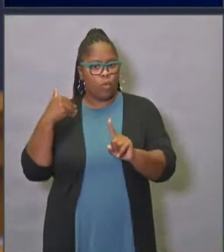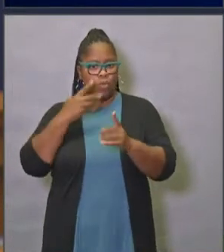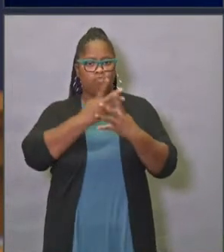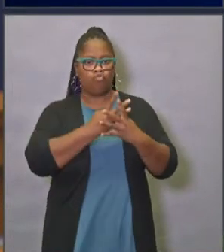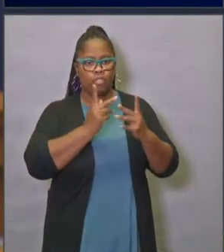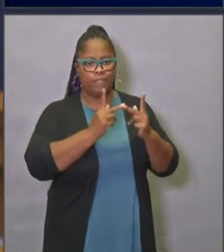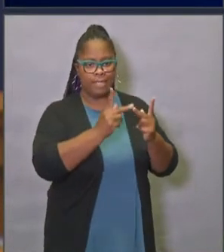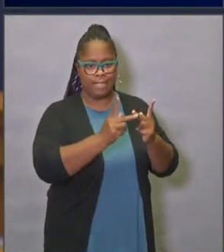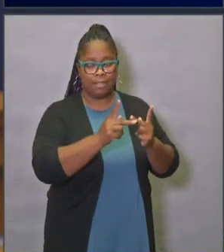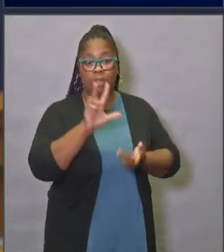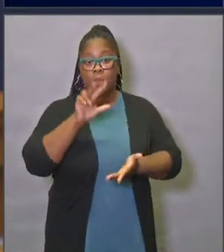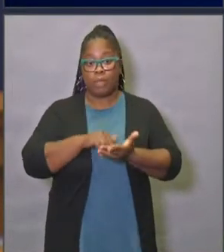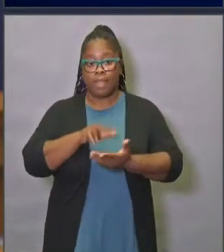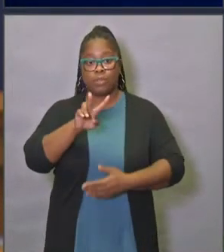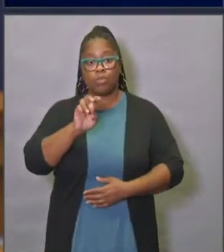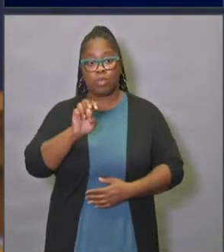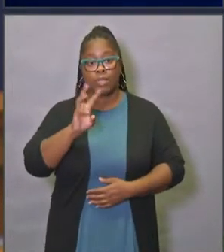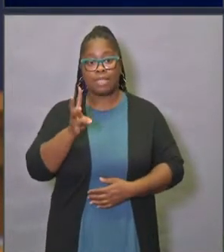facilities.